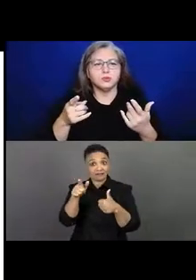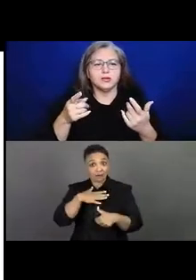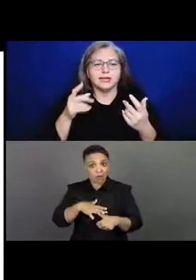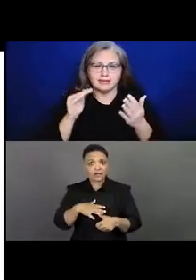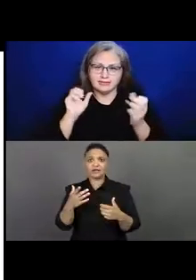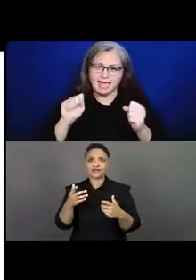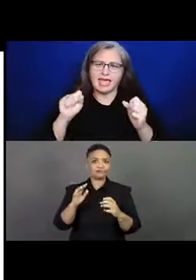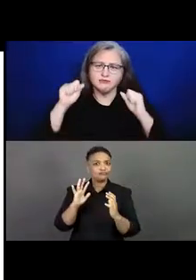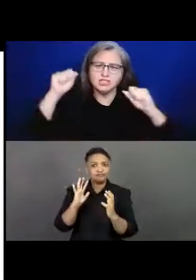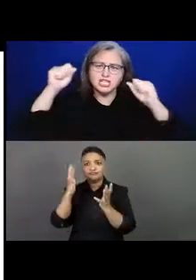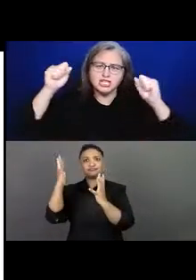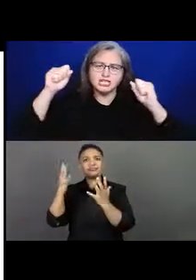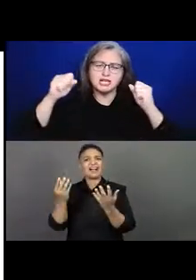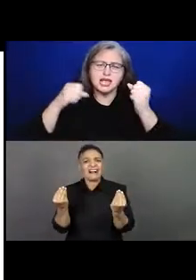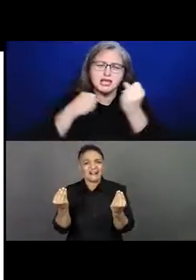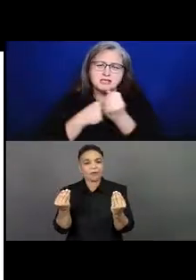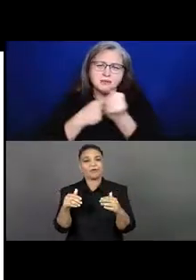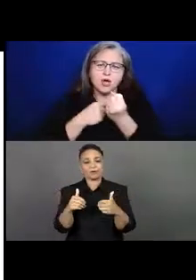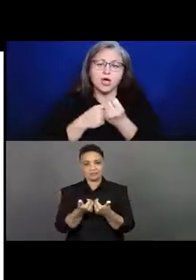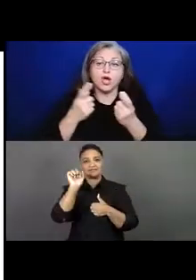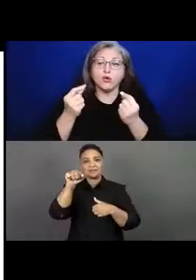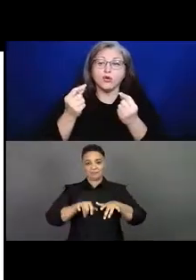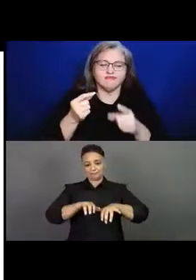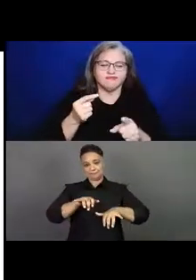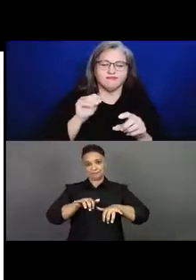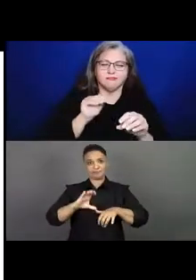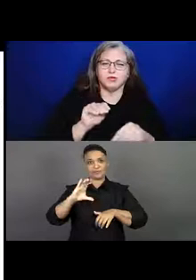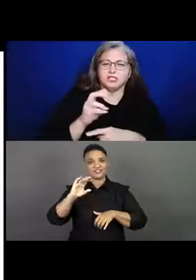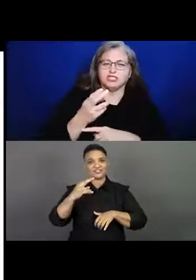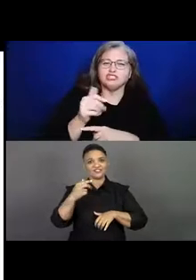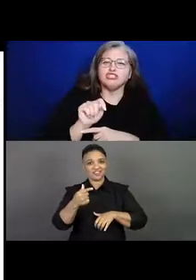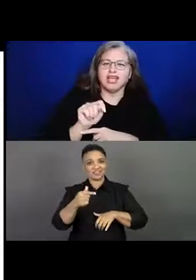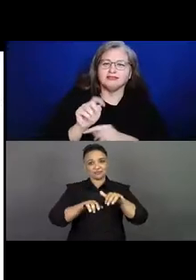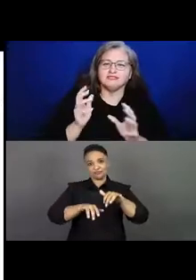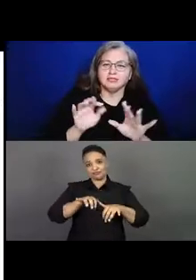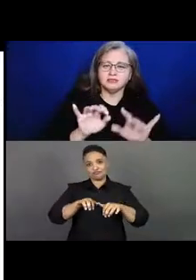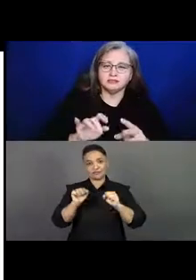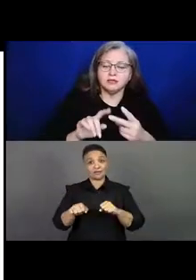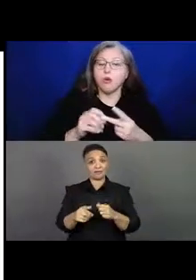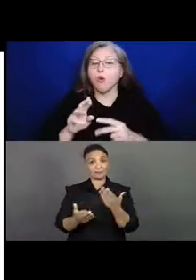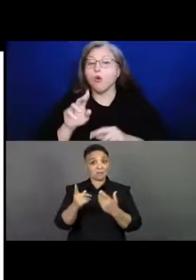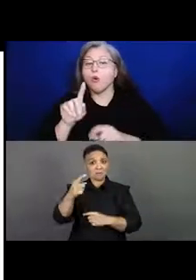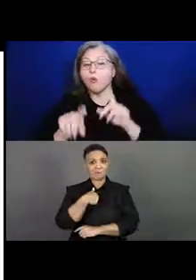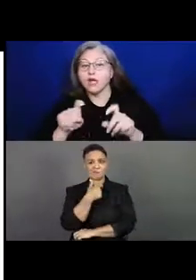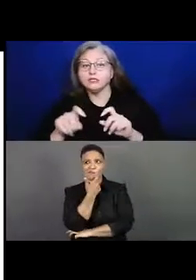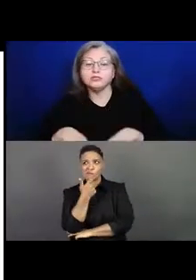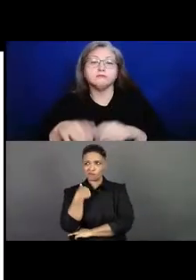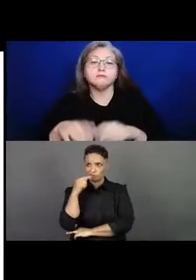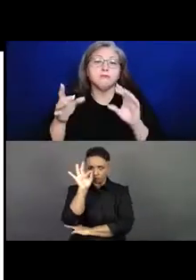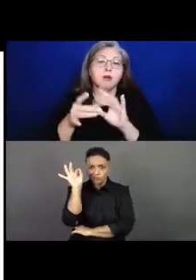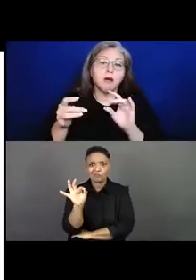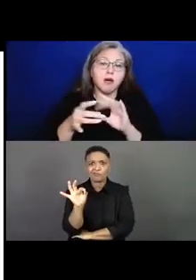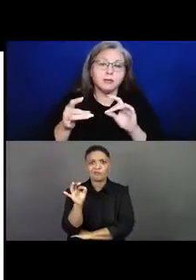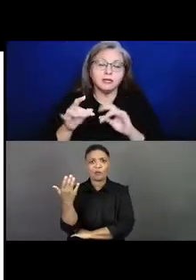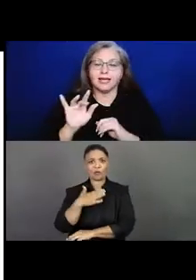you can use the chat to do that. And also if you want to ask questions or comments, you can click on the